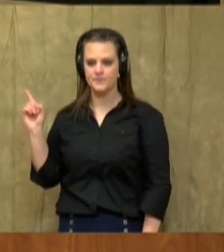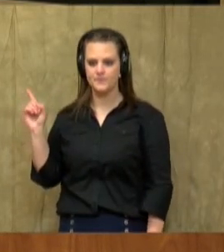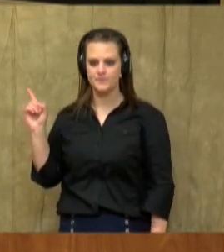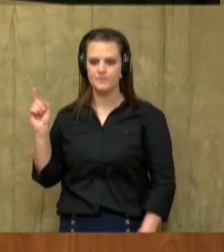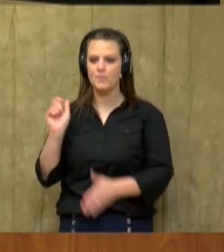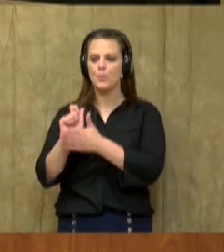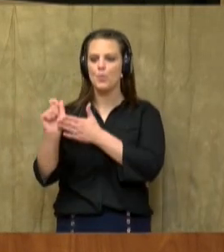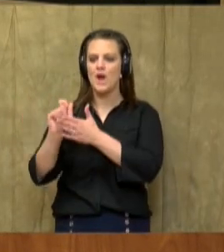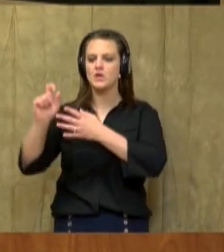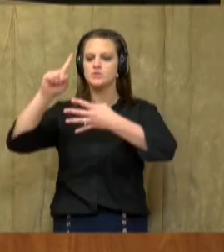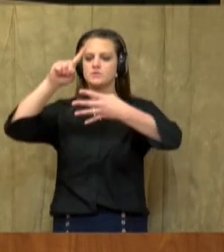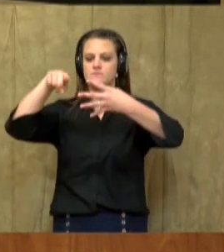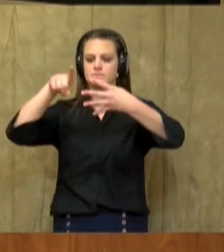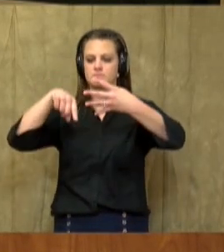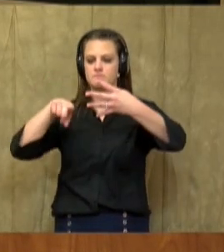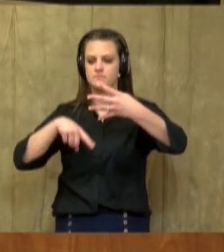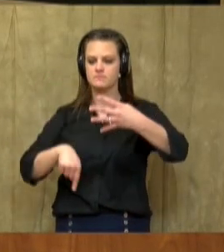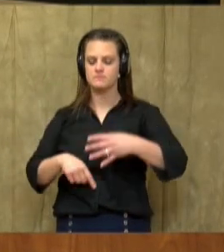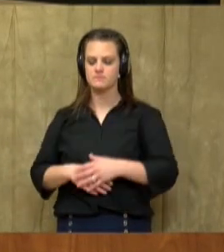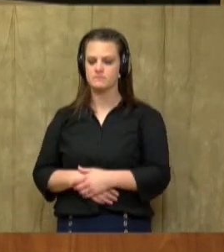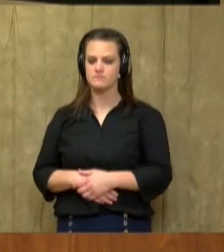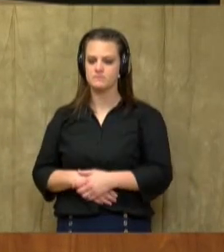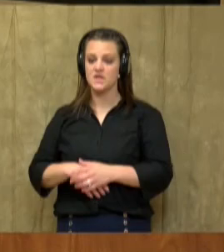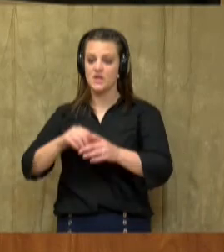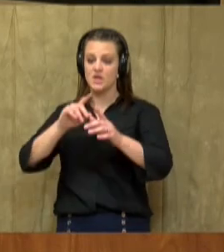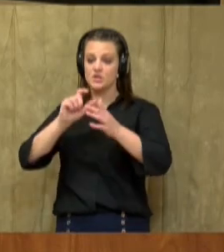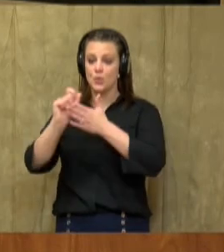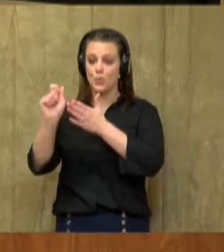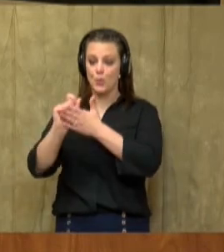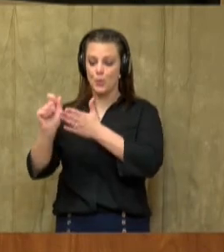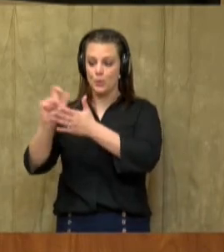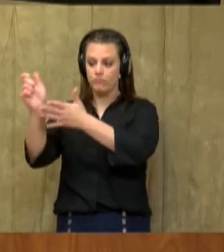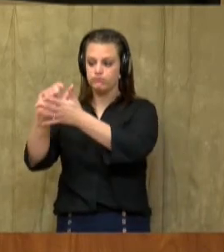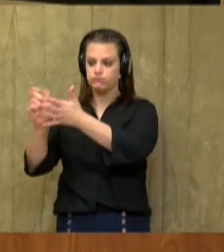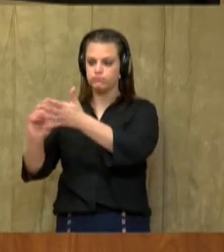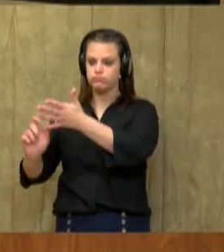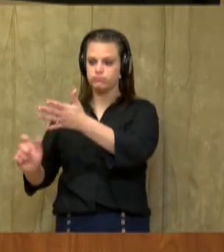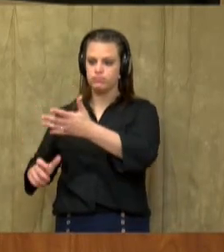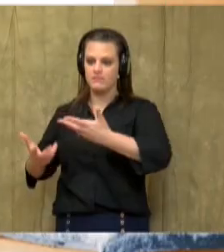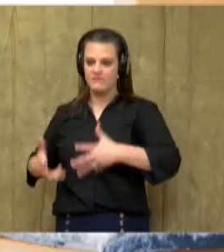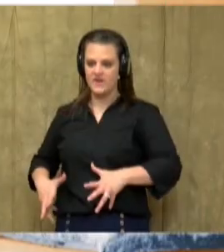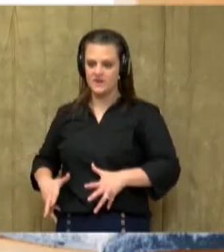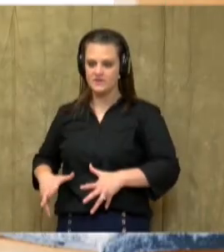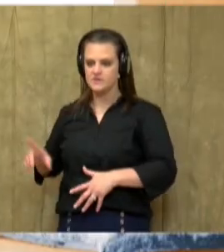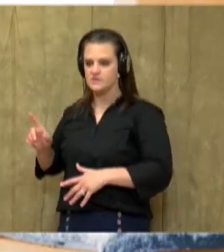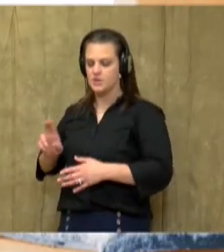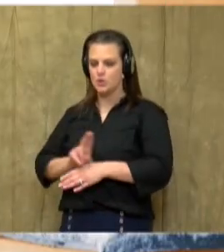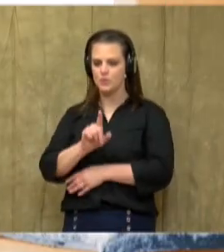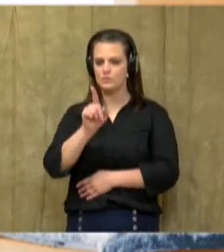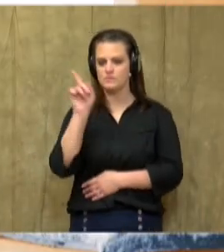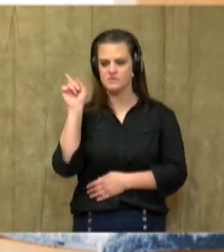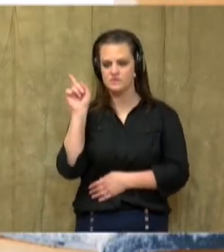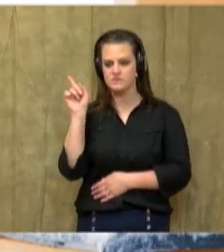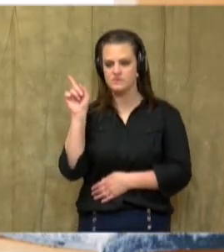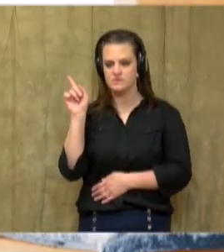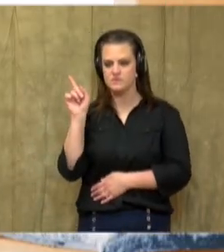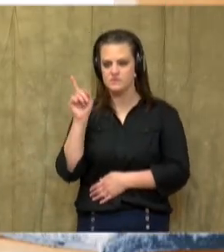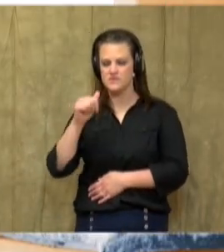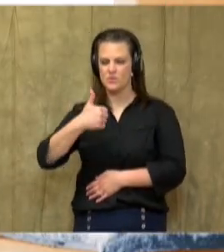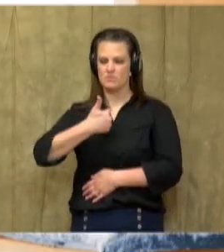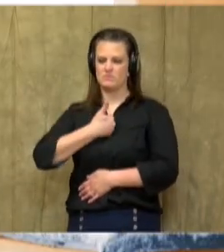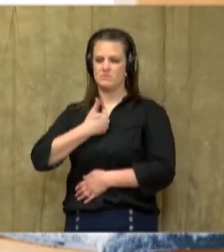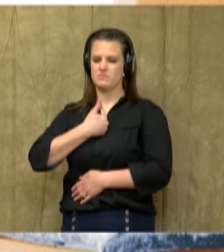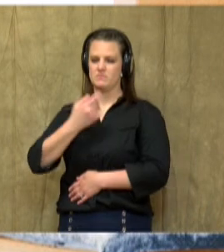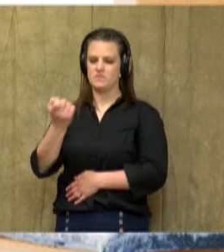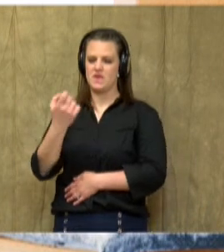writer's checklist. And this is what you need to do after you write anything. Okay? You need to ask yourself